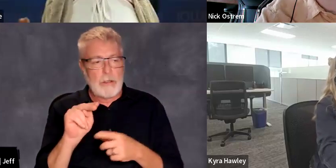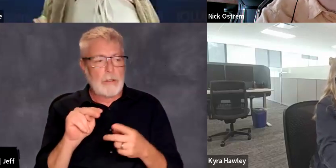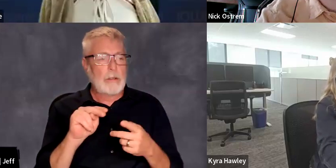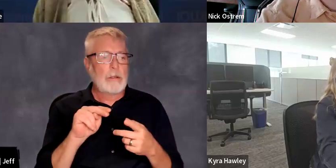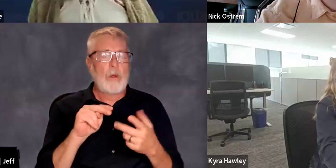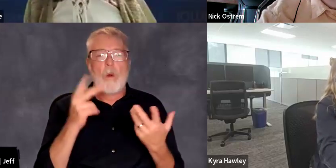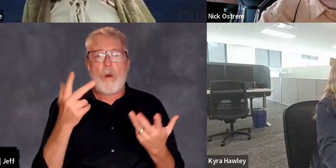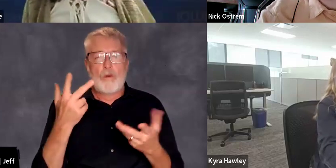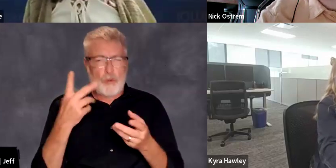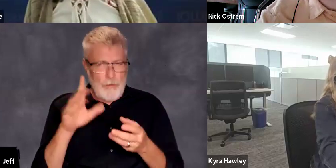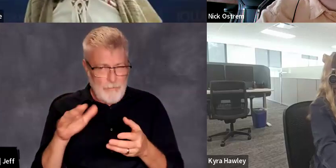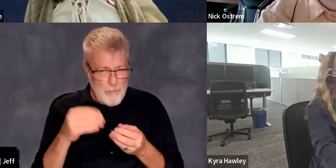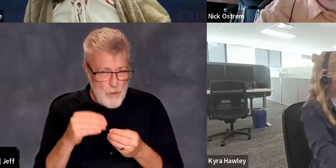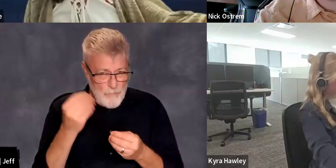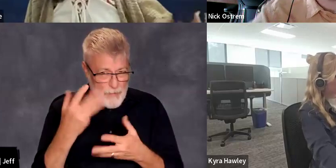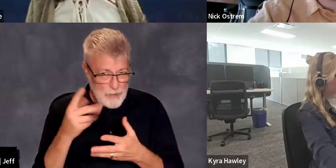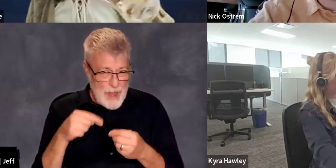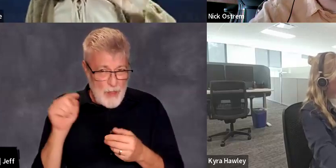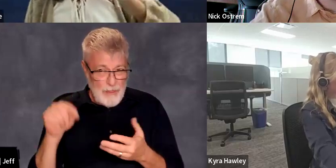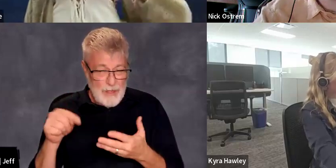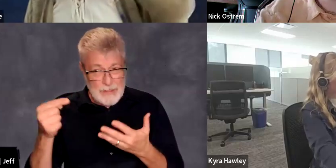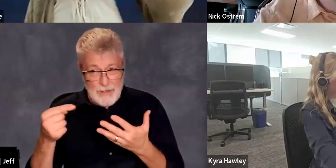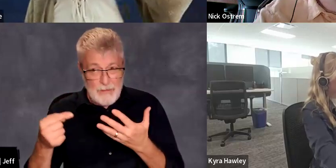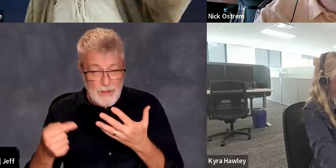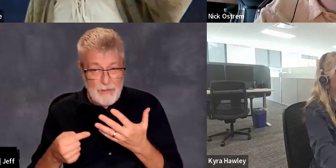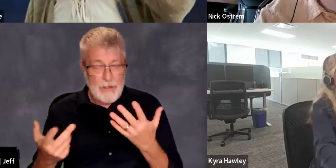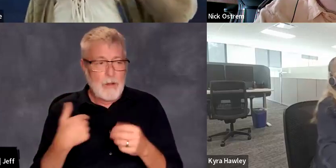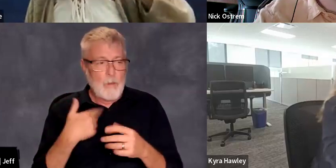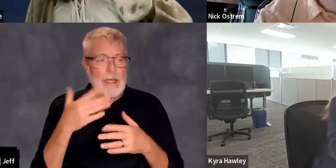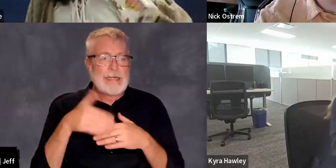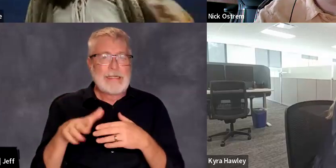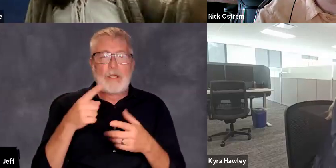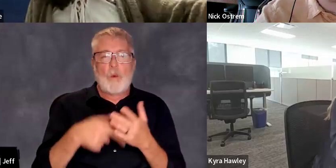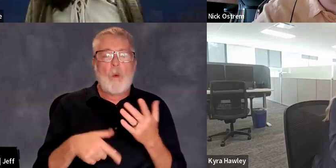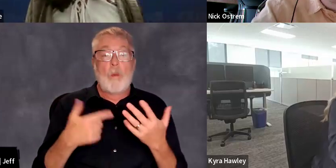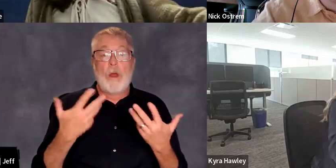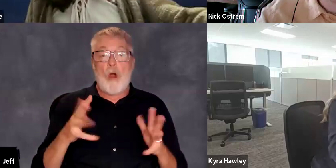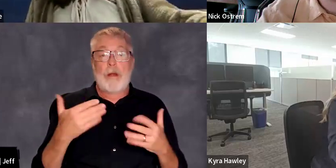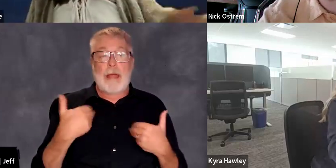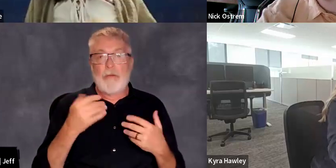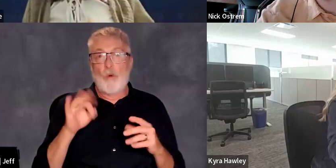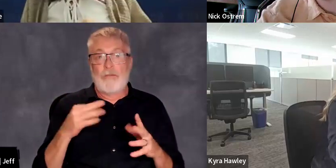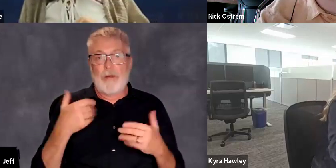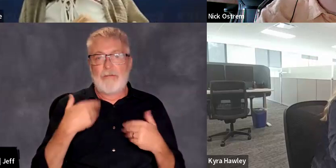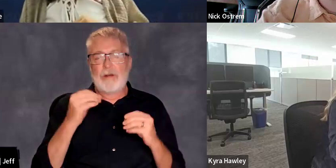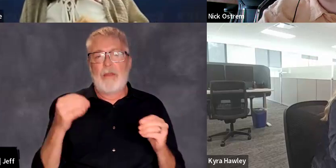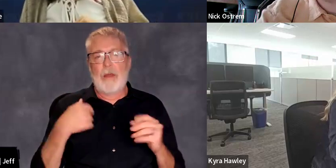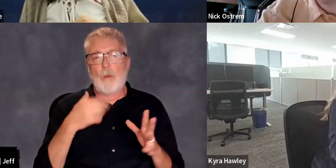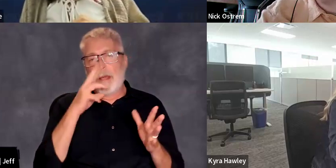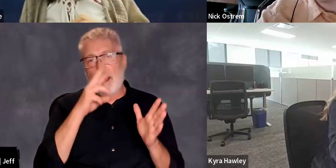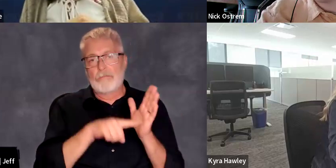more information on that? Um, we can either send you anything that we might have, or if we don't have anything, we can go find